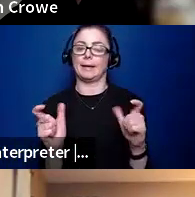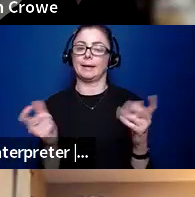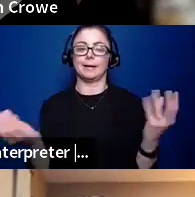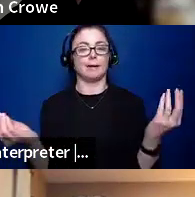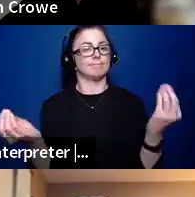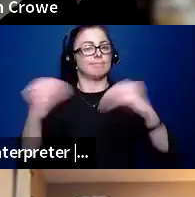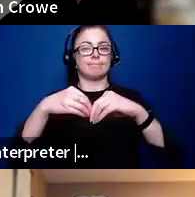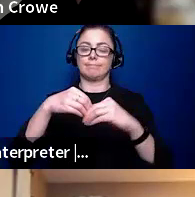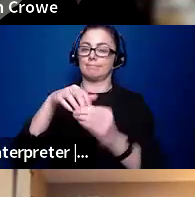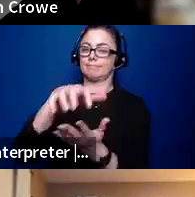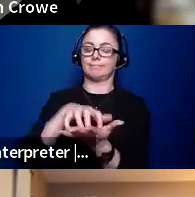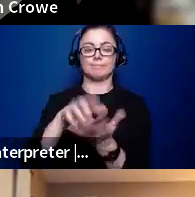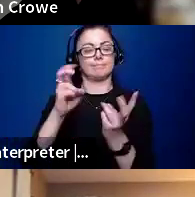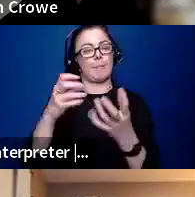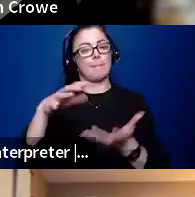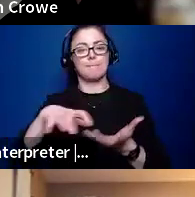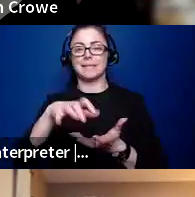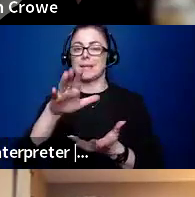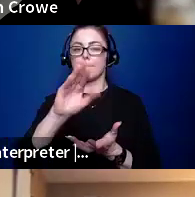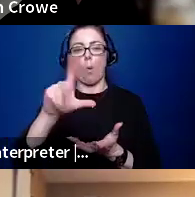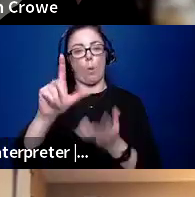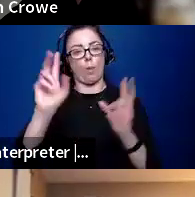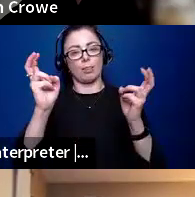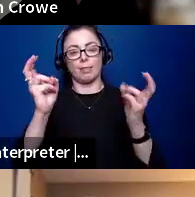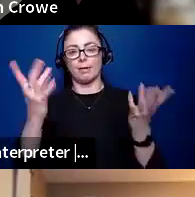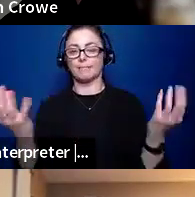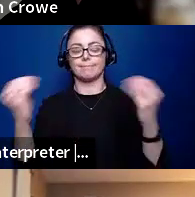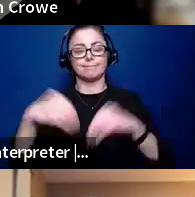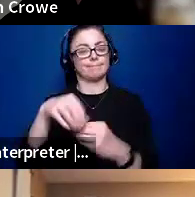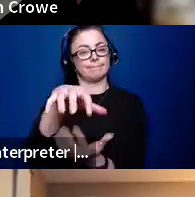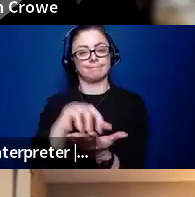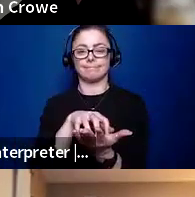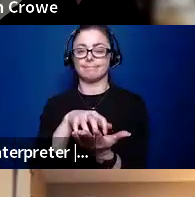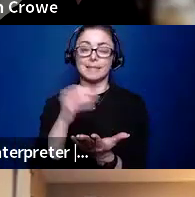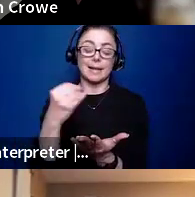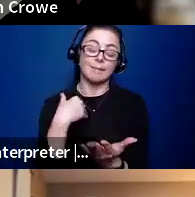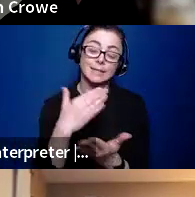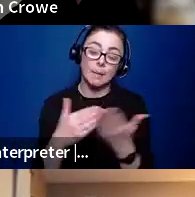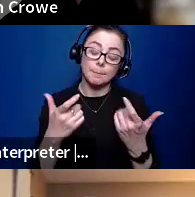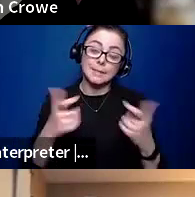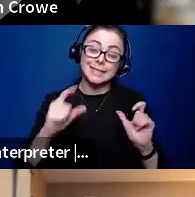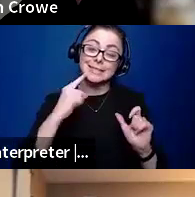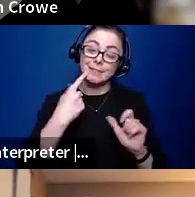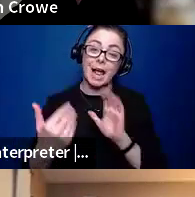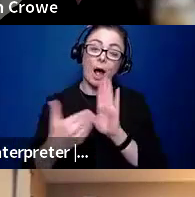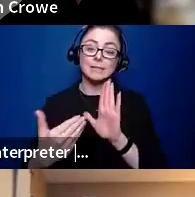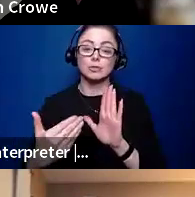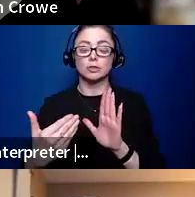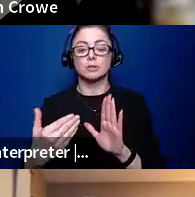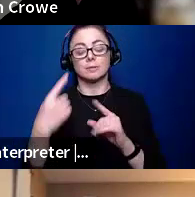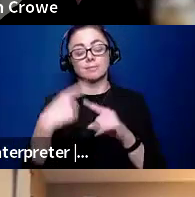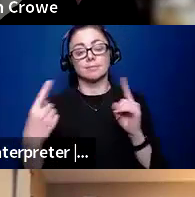you will, and there's some significant opposition to it. One of the things she would like to do is to move it to a fee-for-service